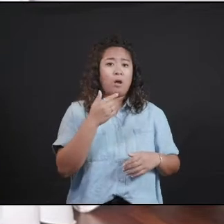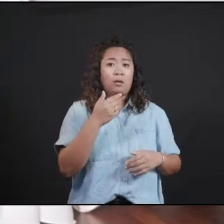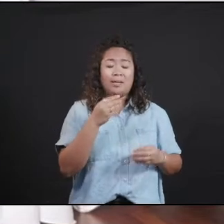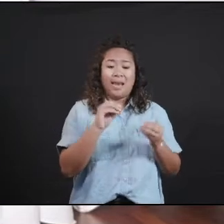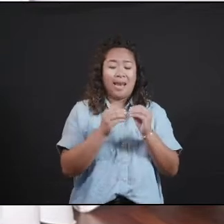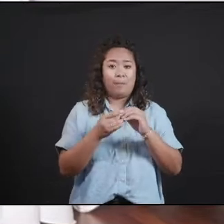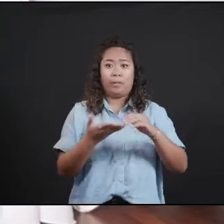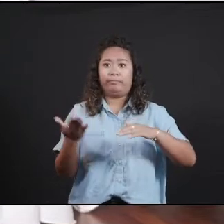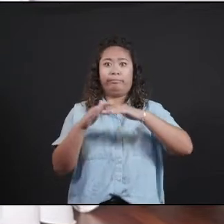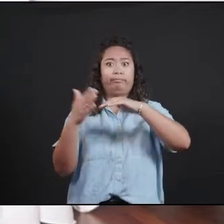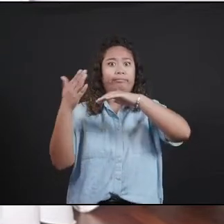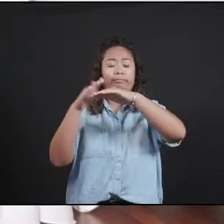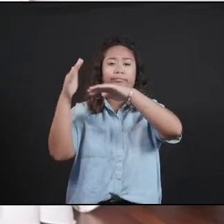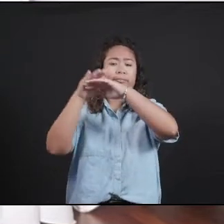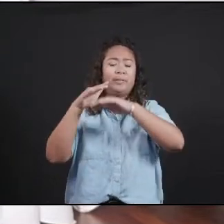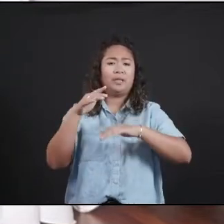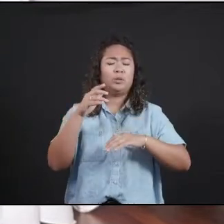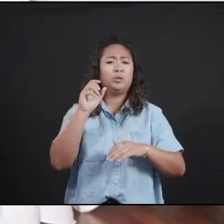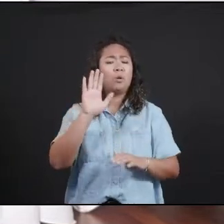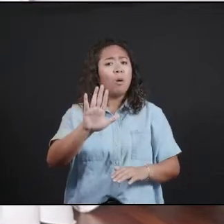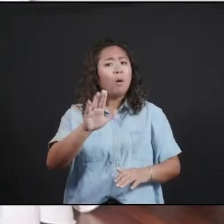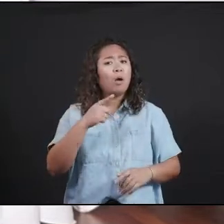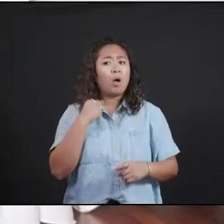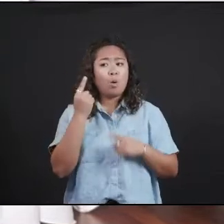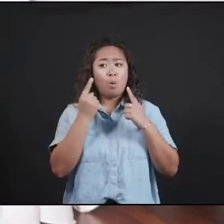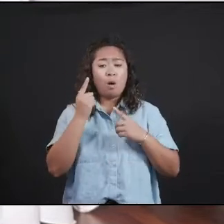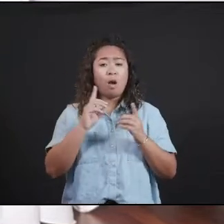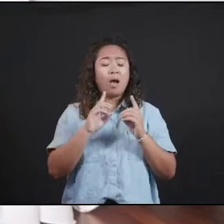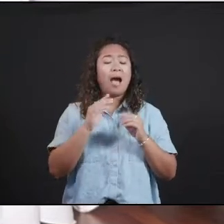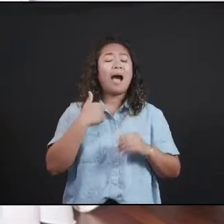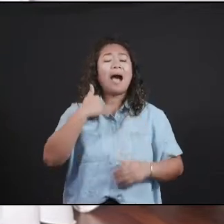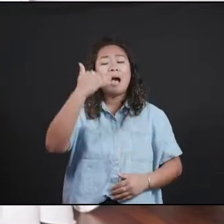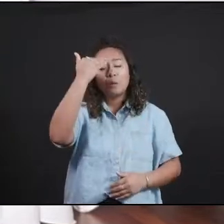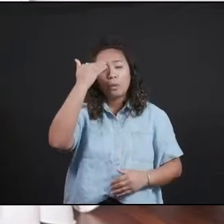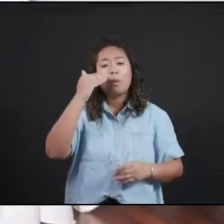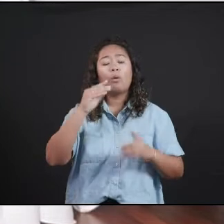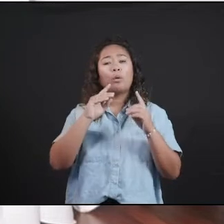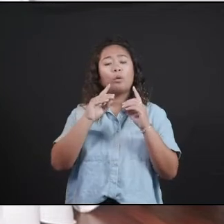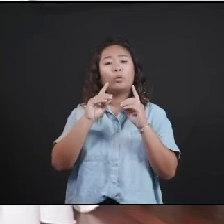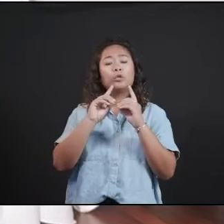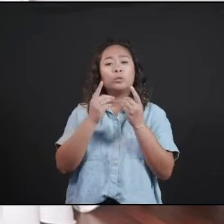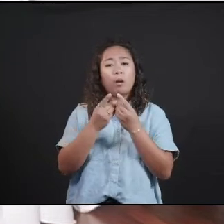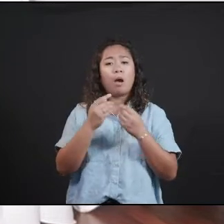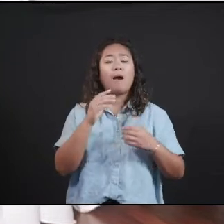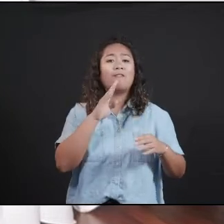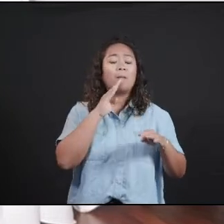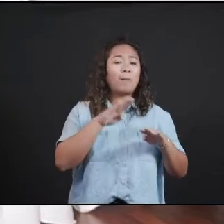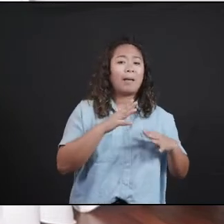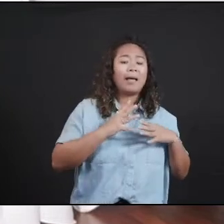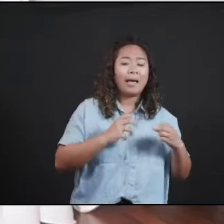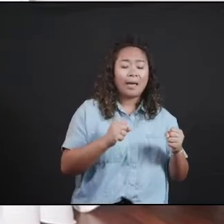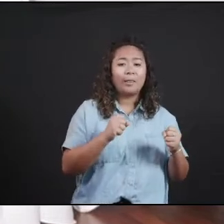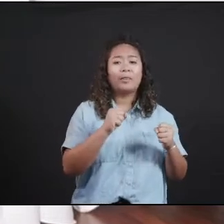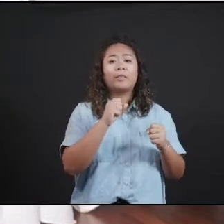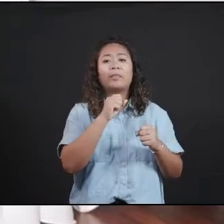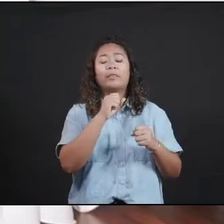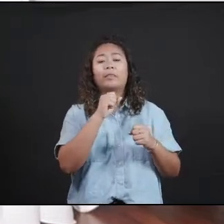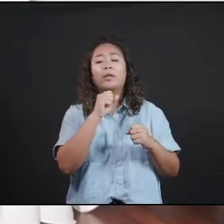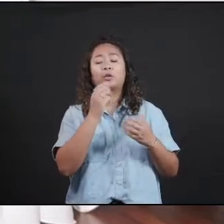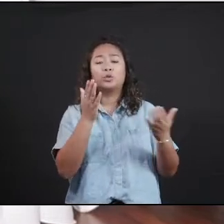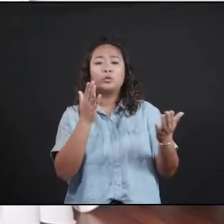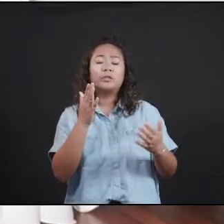Awesome. I just have two questions, one for you and one for the Commissioner of Health. What's the latest update on the plan